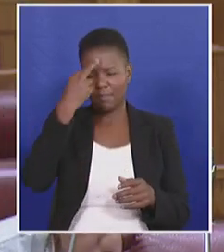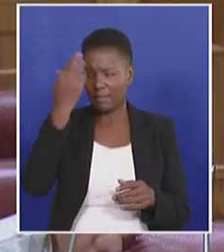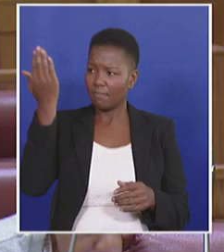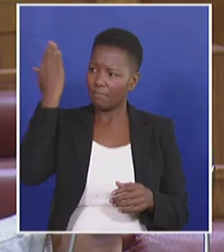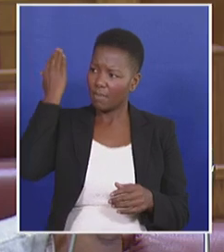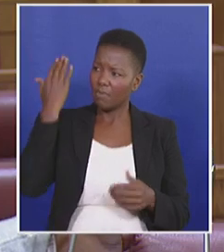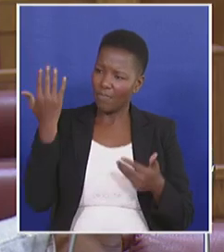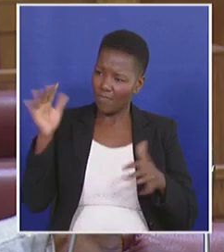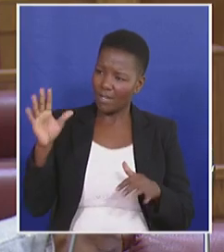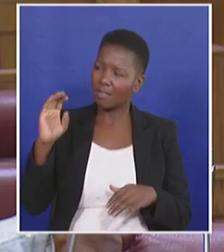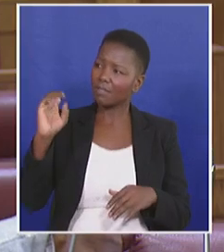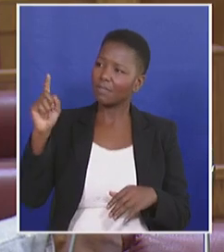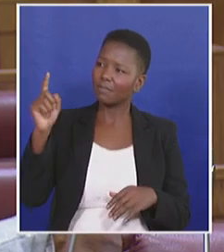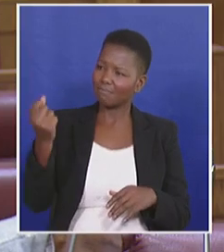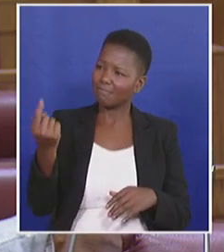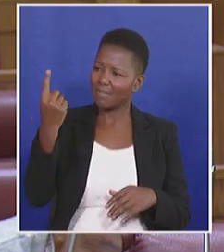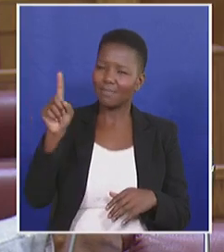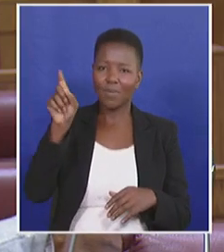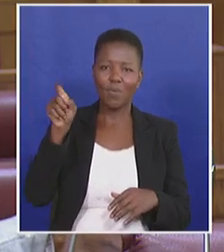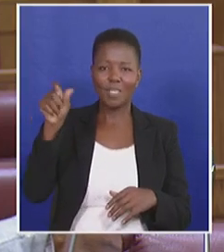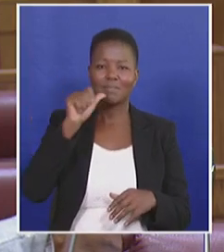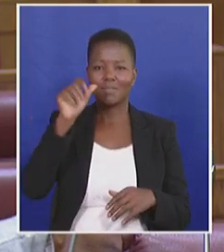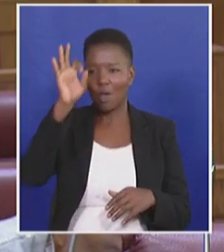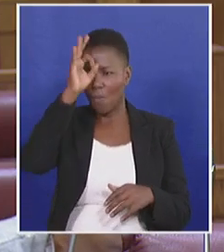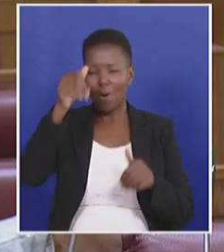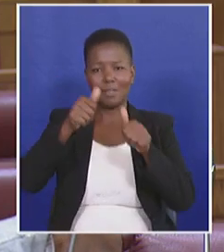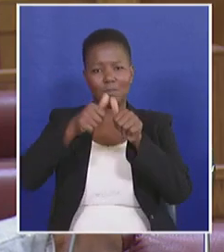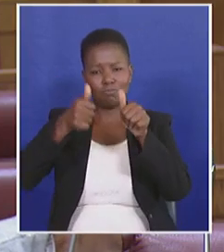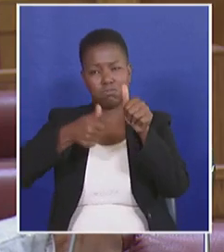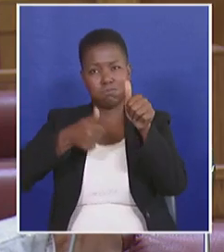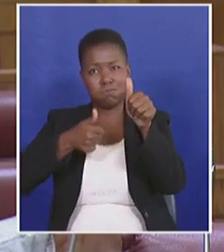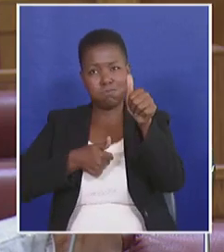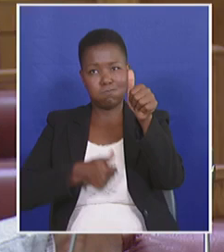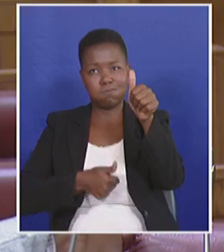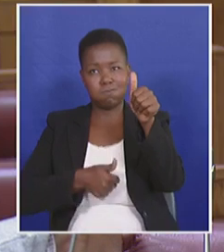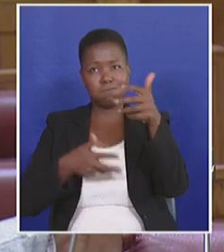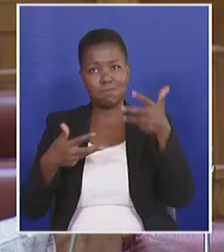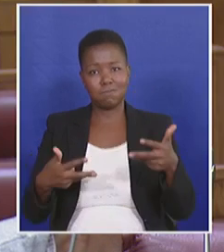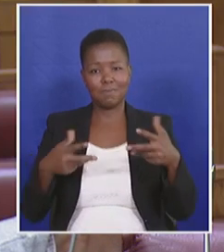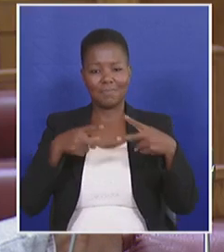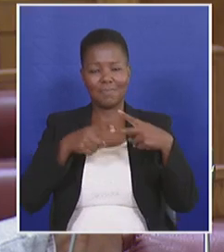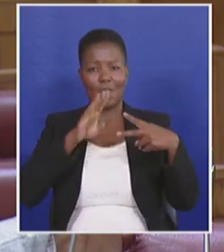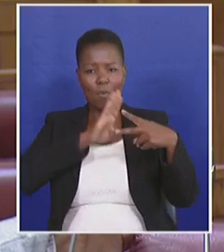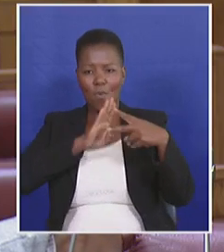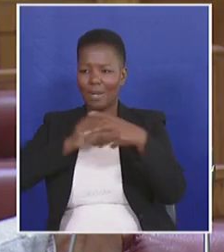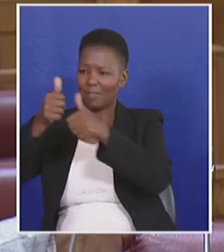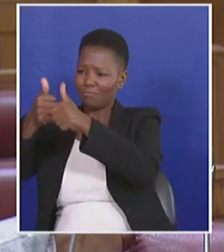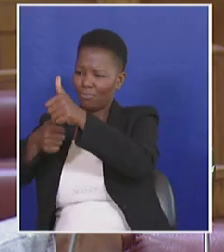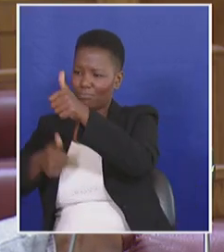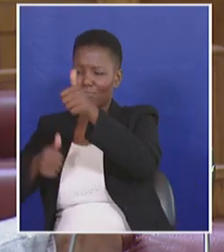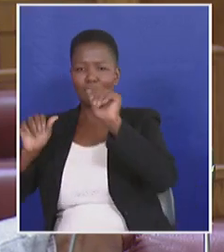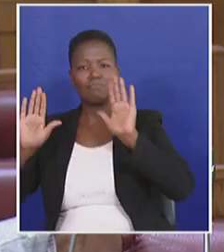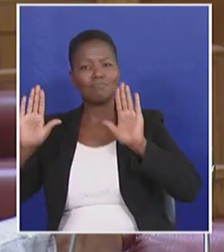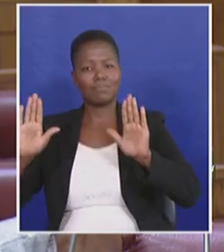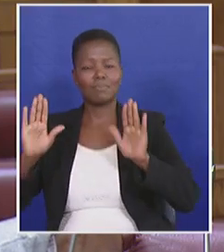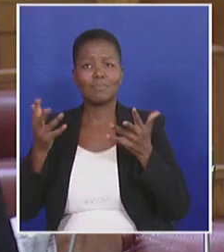this question about ranks, and ranks, they produce militarism and so forth. And I said, if then